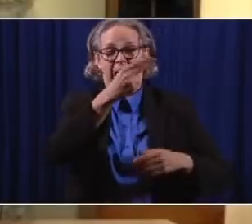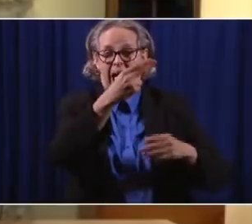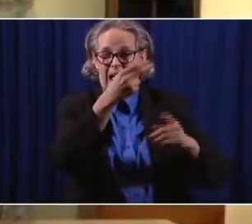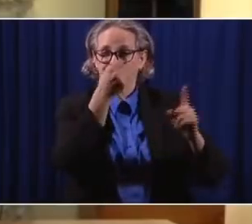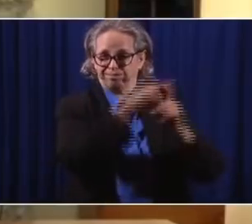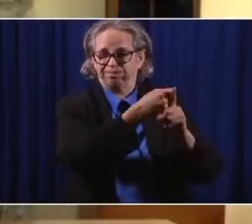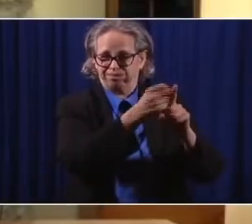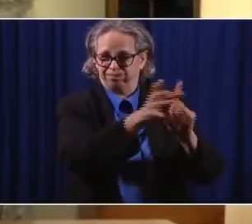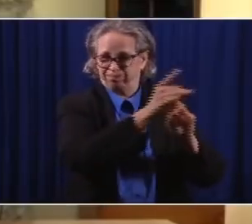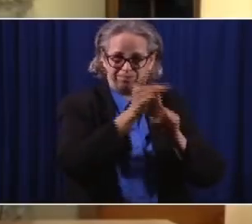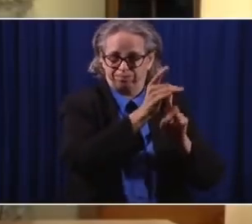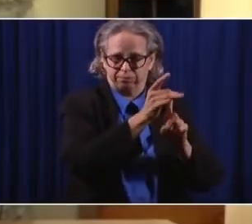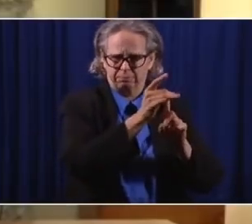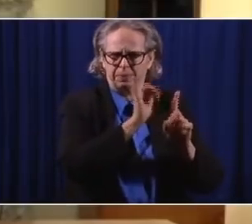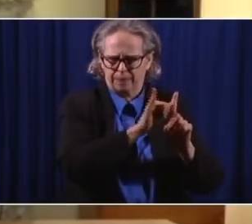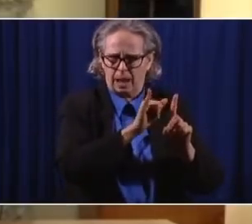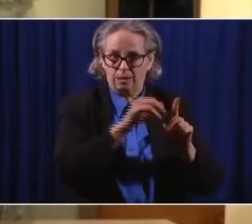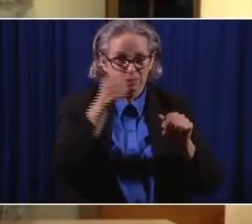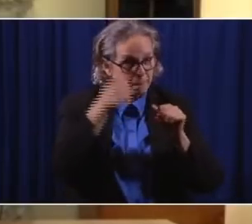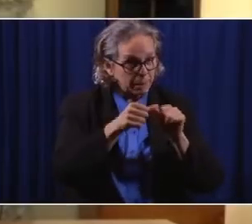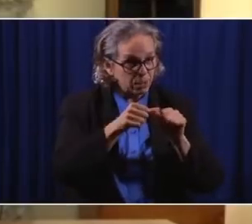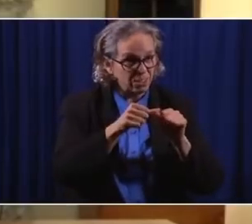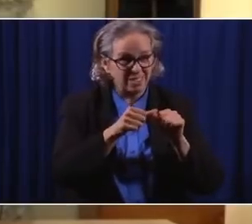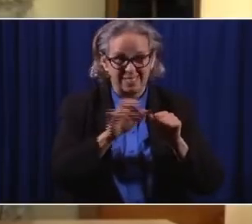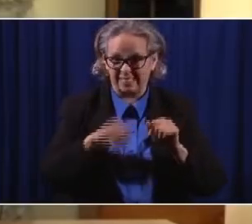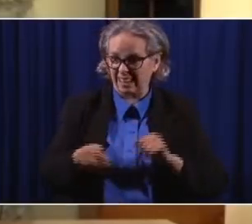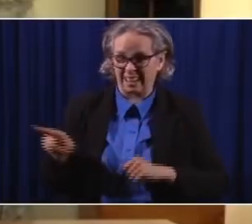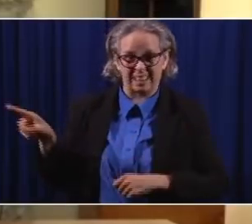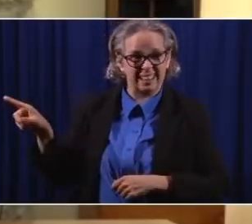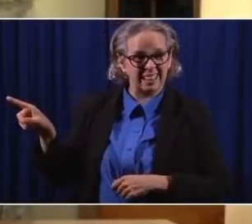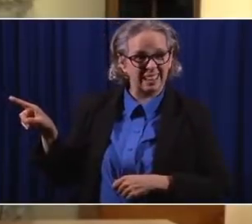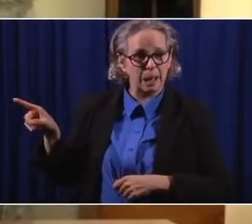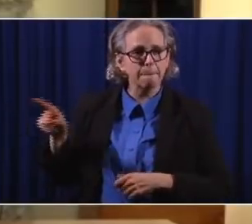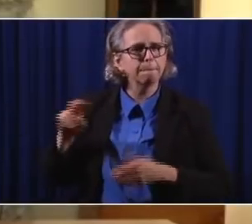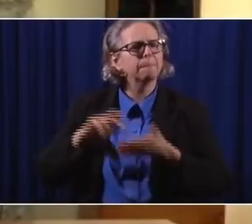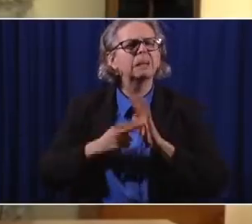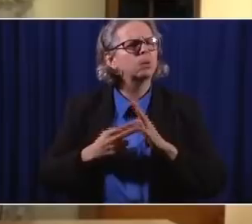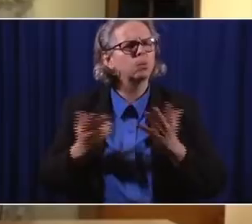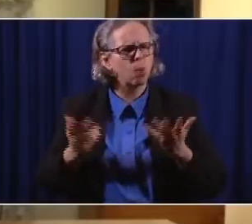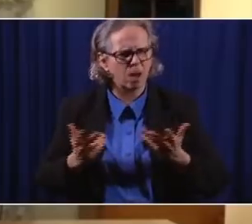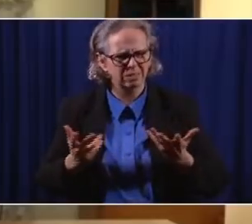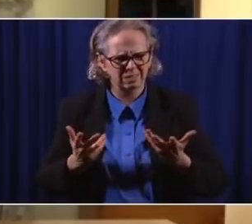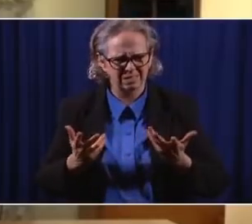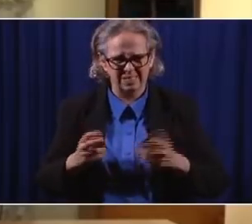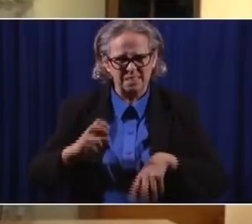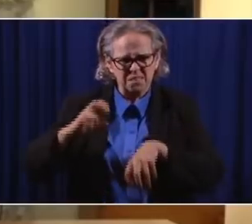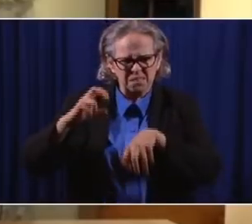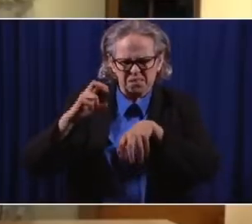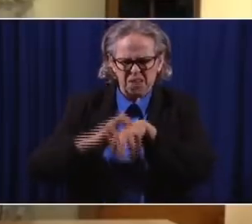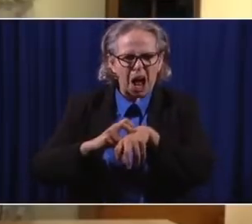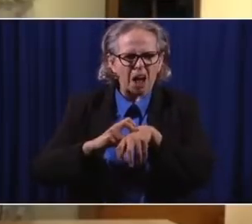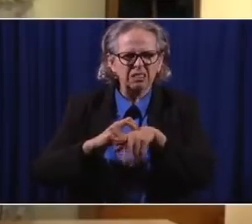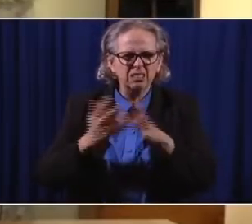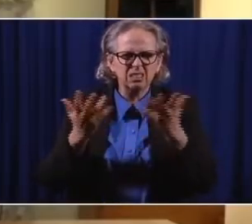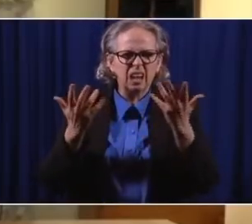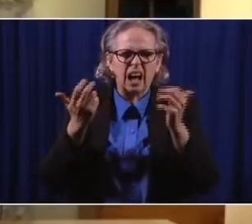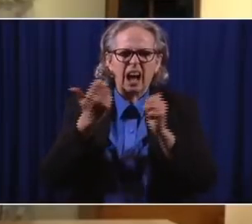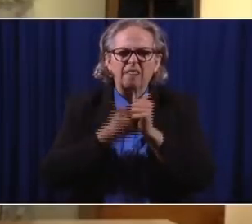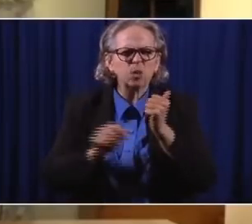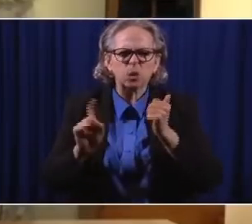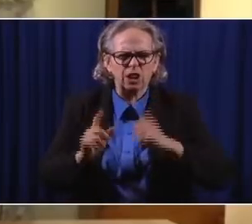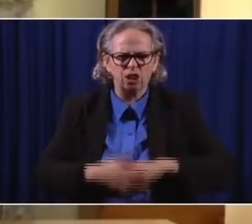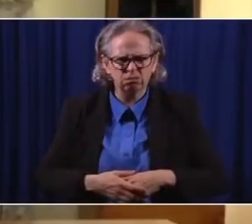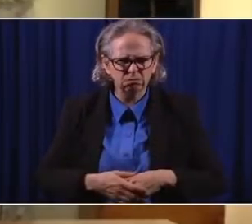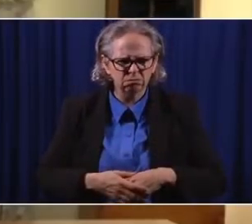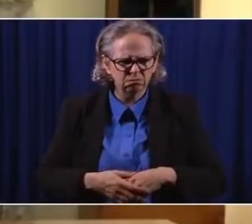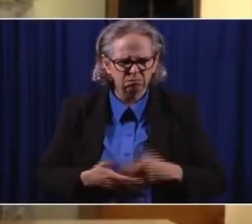incident list shows you how quickly the virus is transmitting in our communities. For example, let's go to this